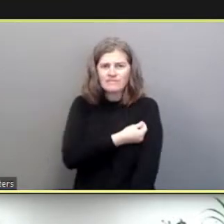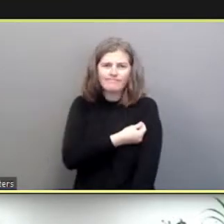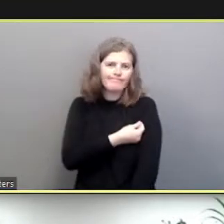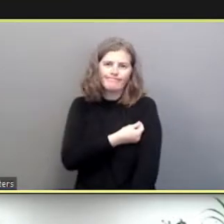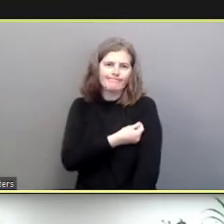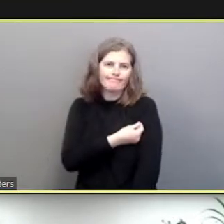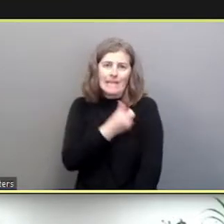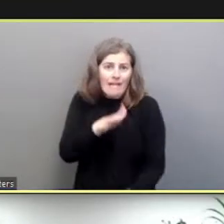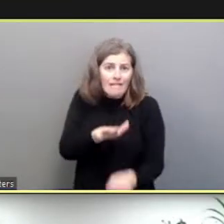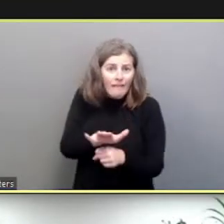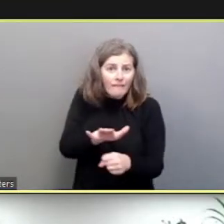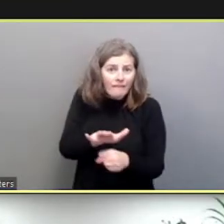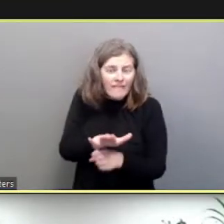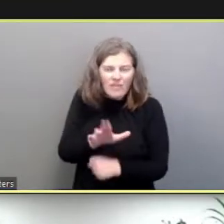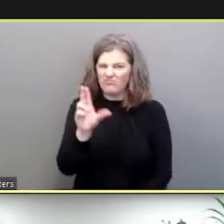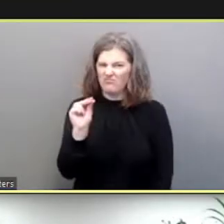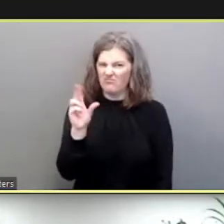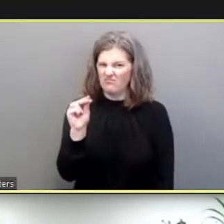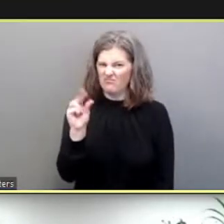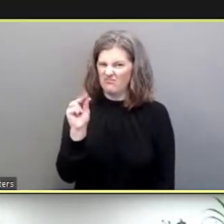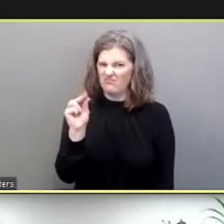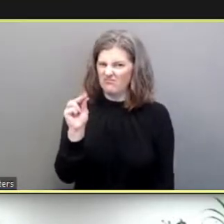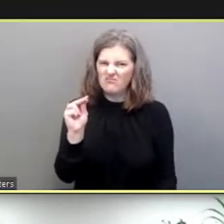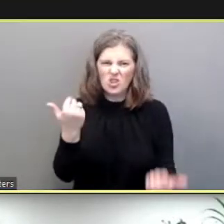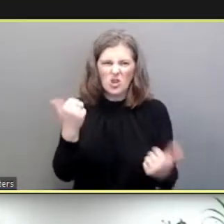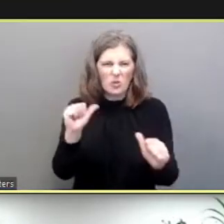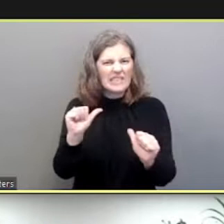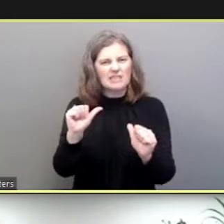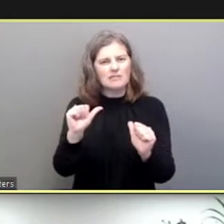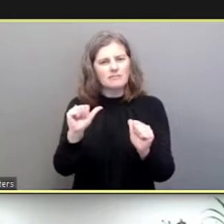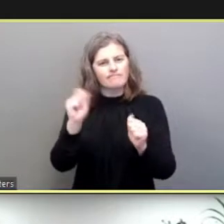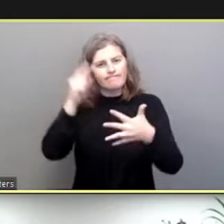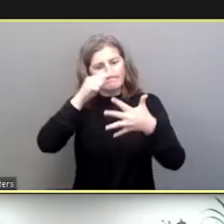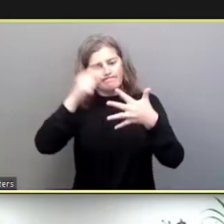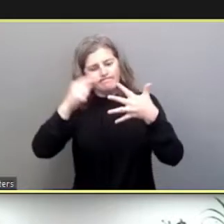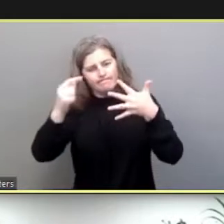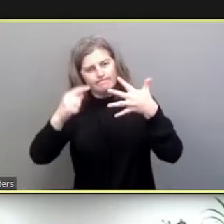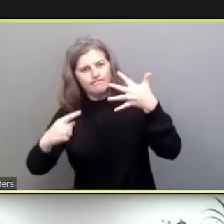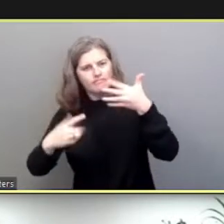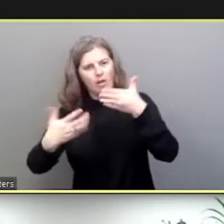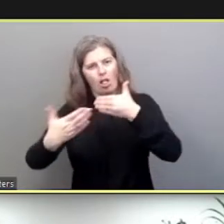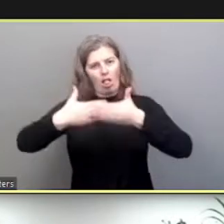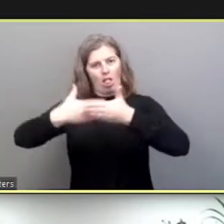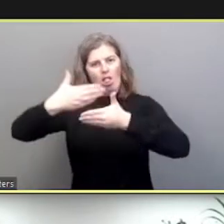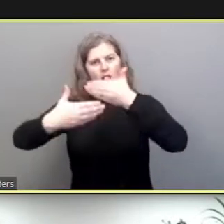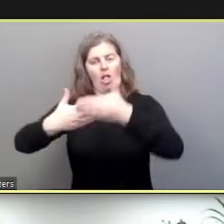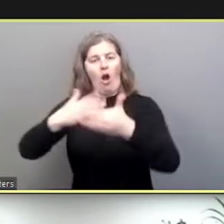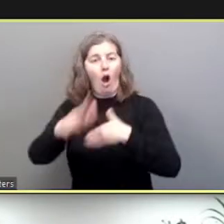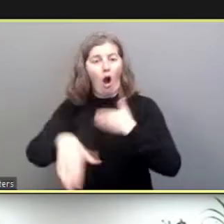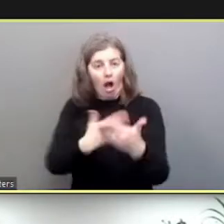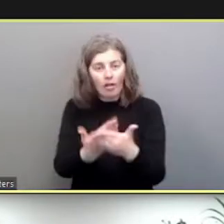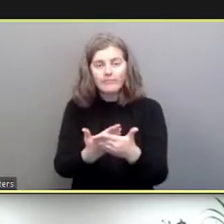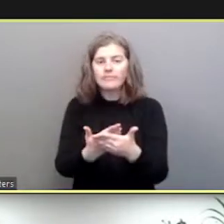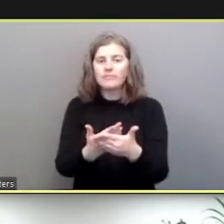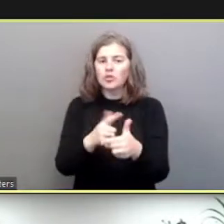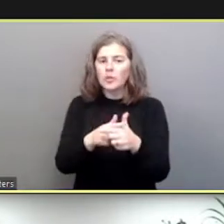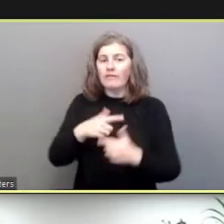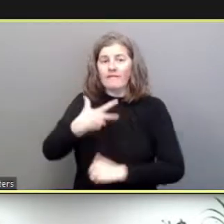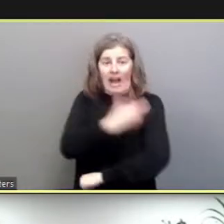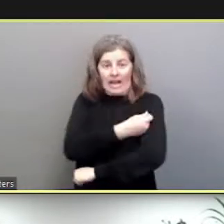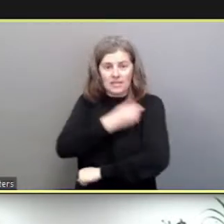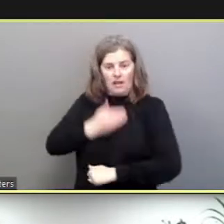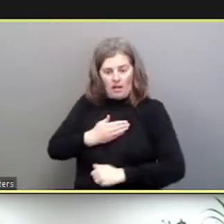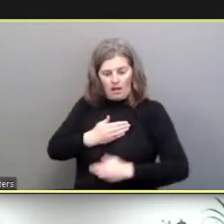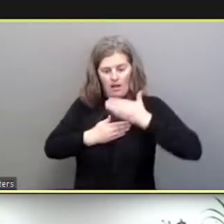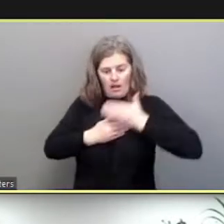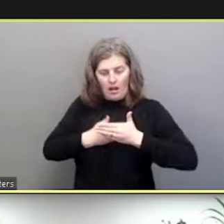to give you the highest degree of protection. There are things you can add on to that,